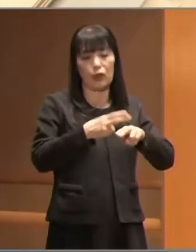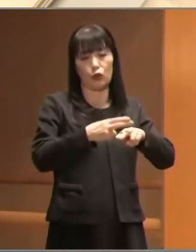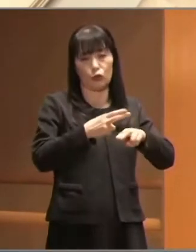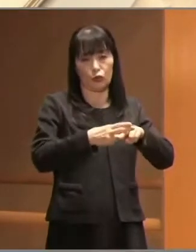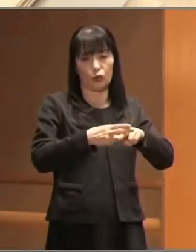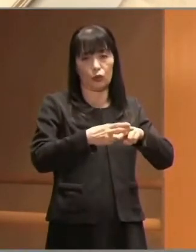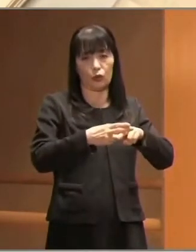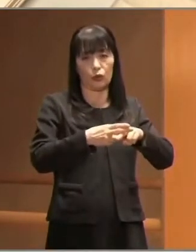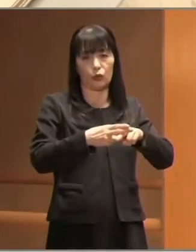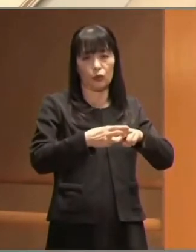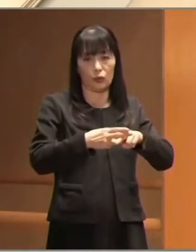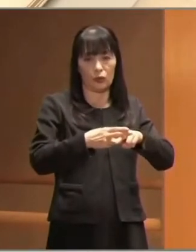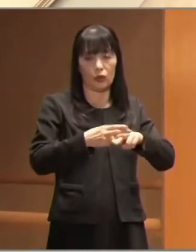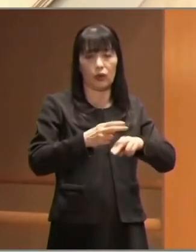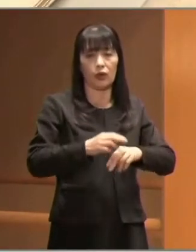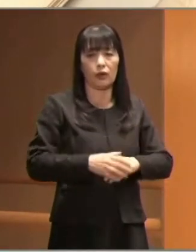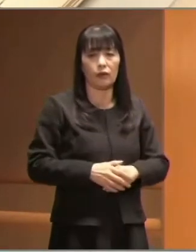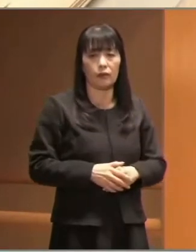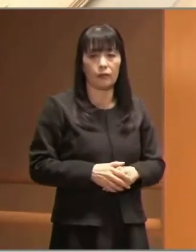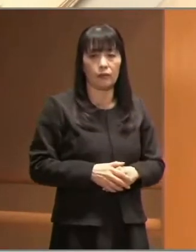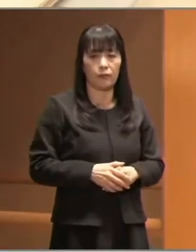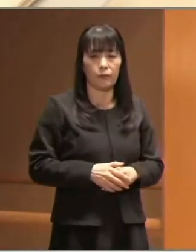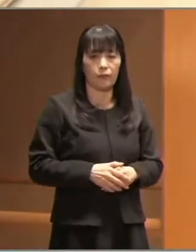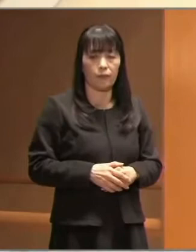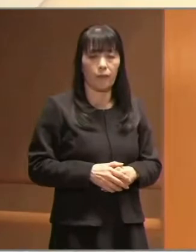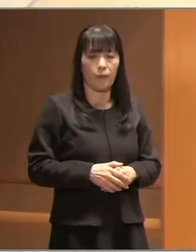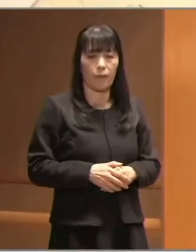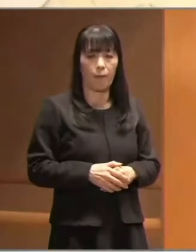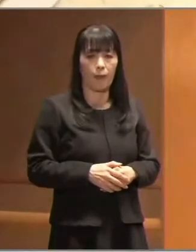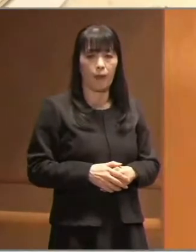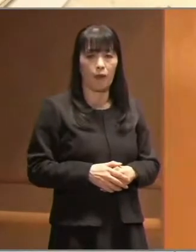their paper making.